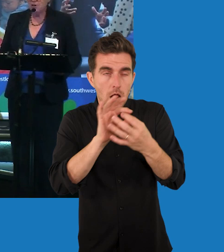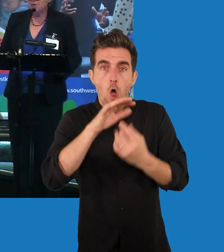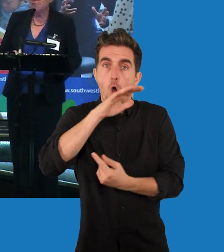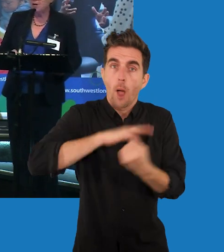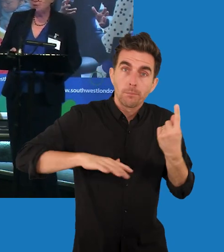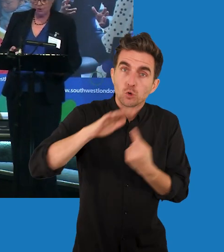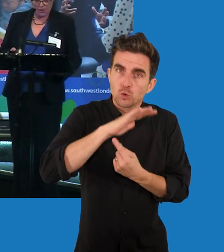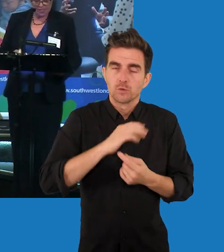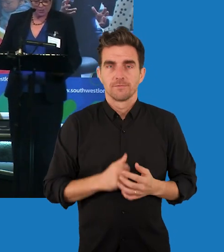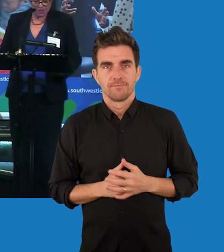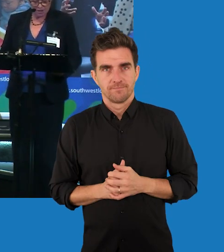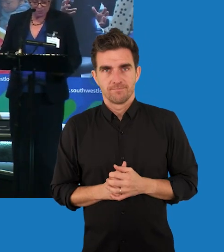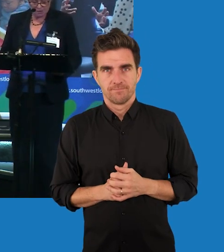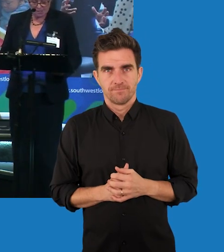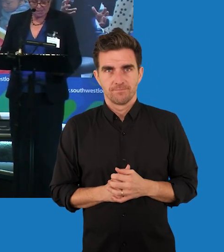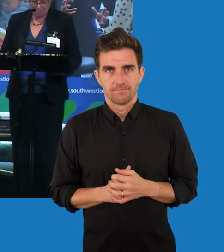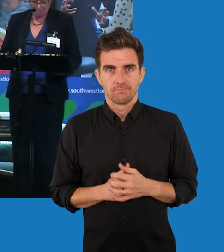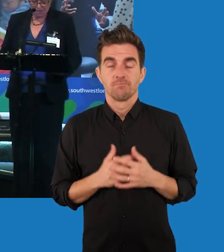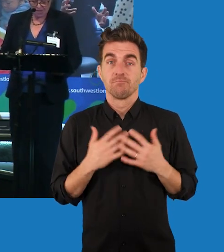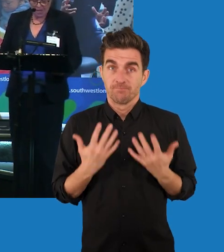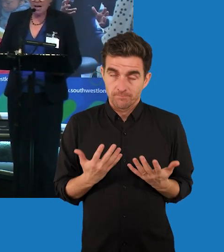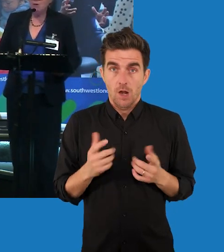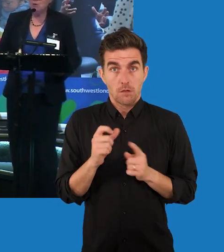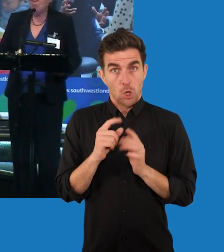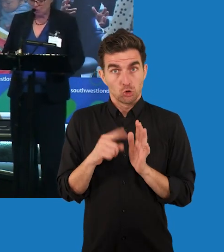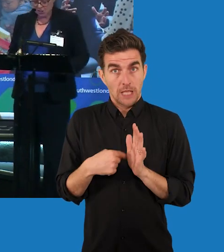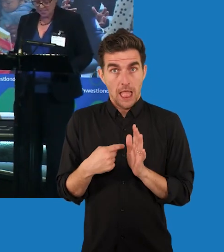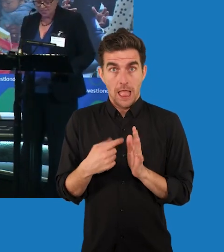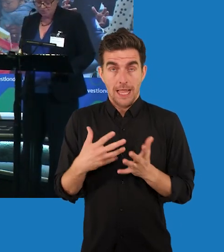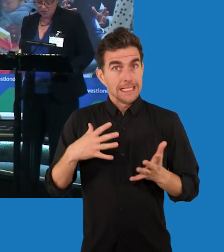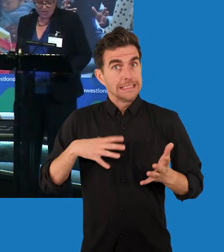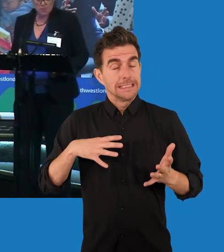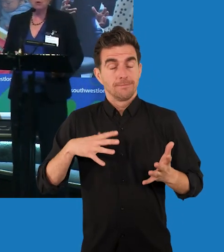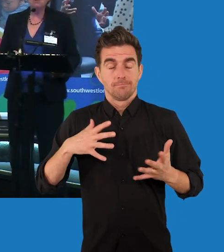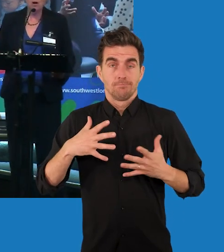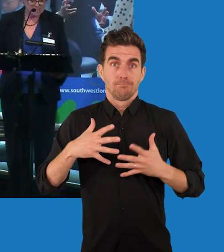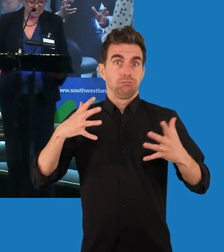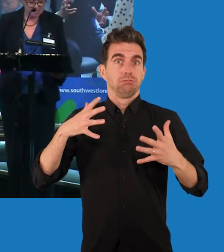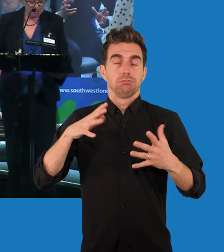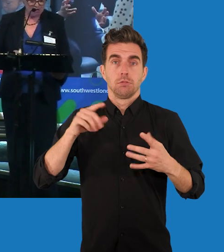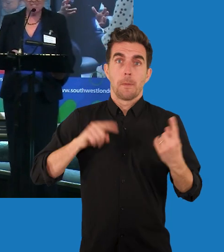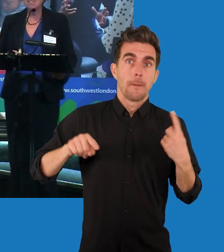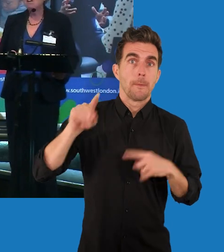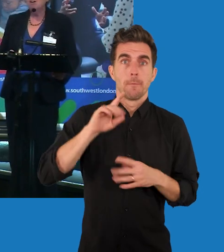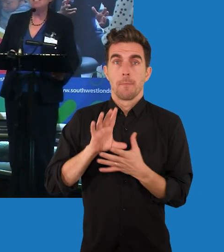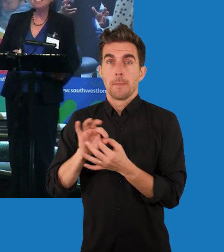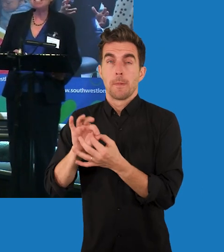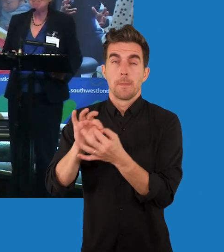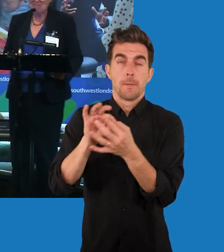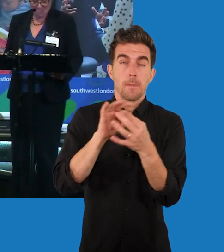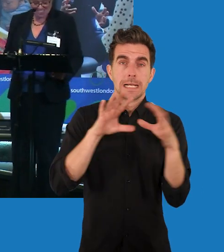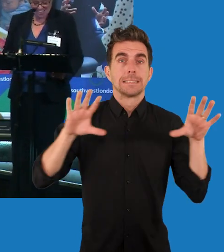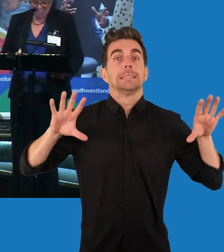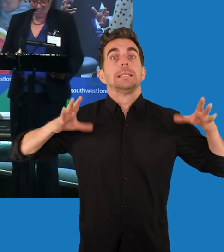and developing further links within our community. However, the project has relied upon a wider team of stakeholders